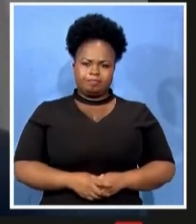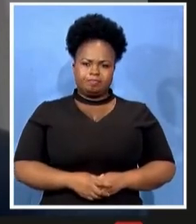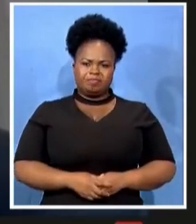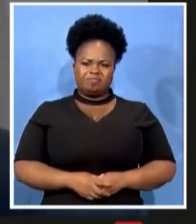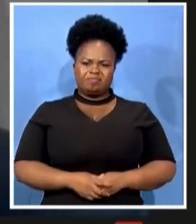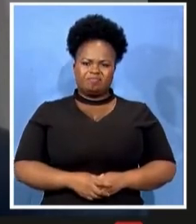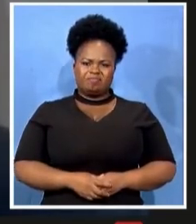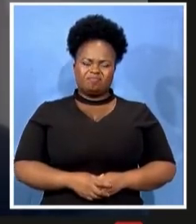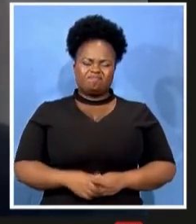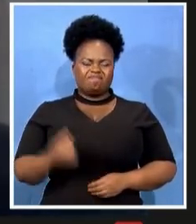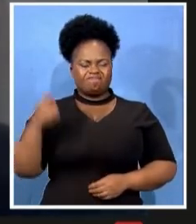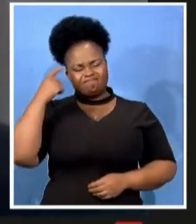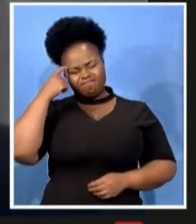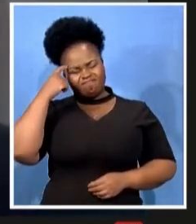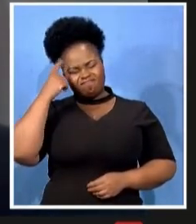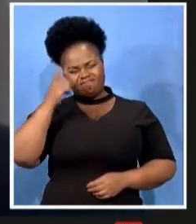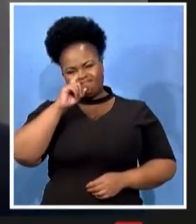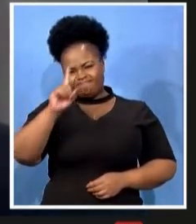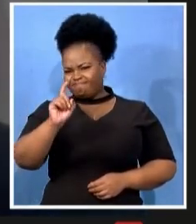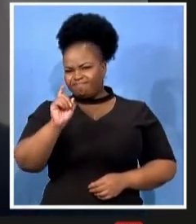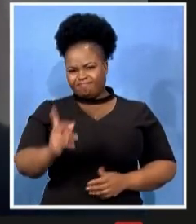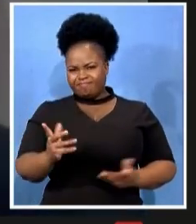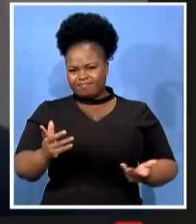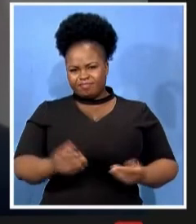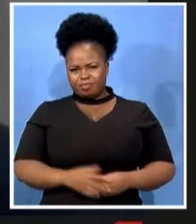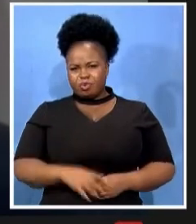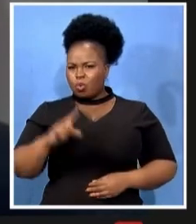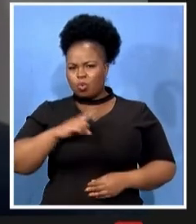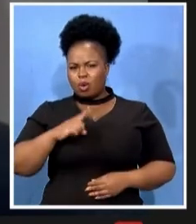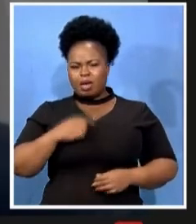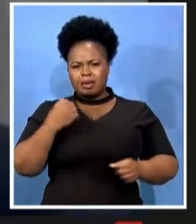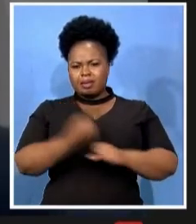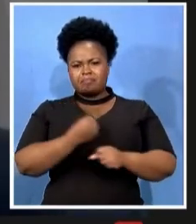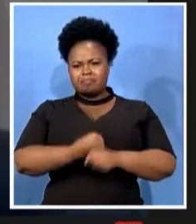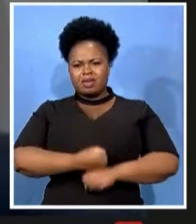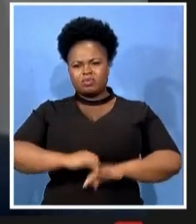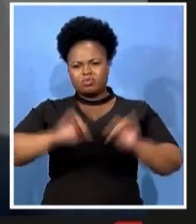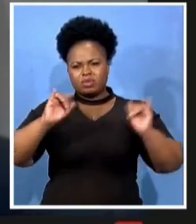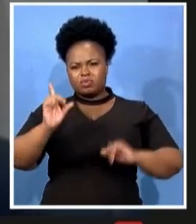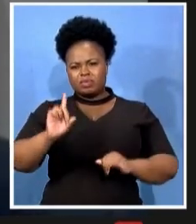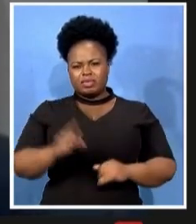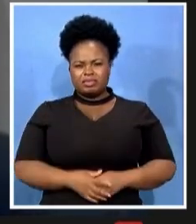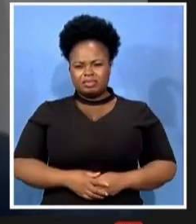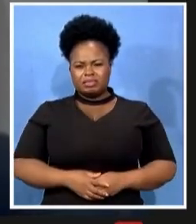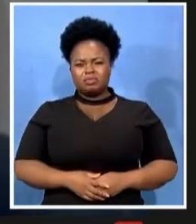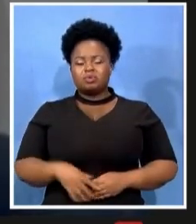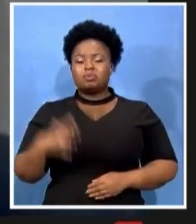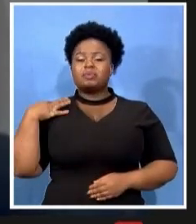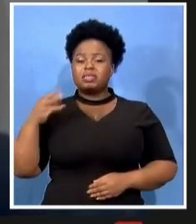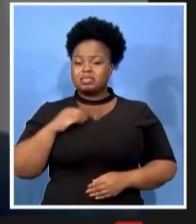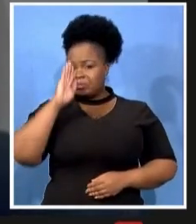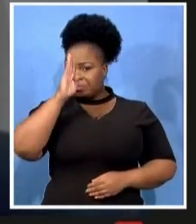would be the contributing factors? And I'm raising this with the Minister. What would be the contributing factors